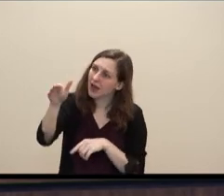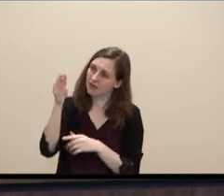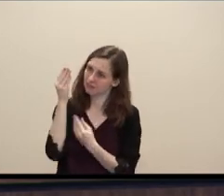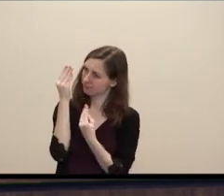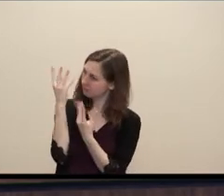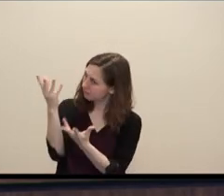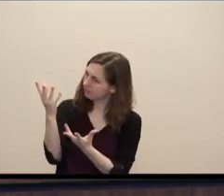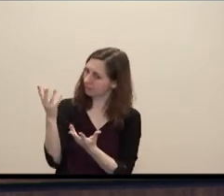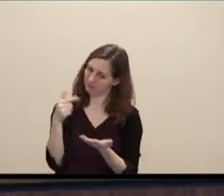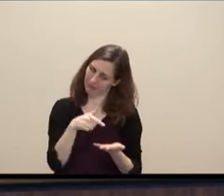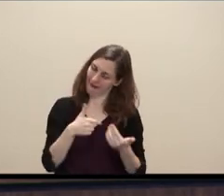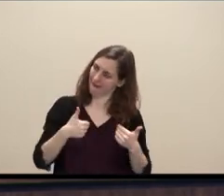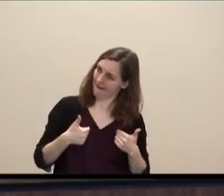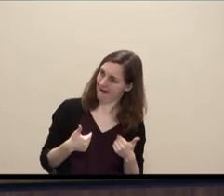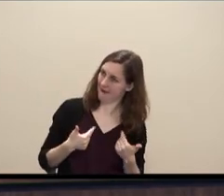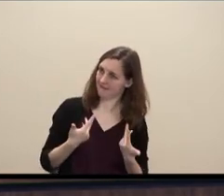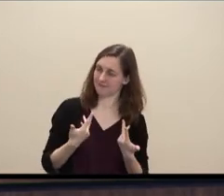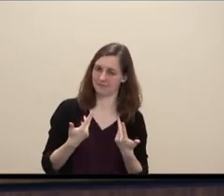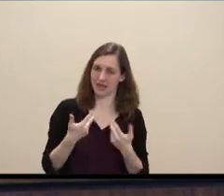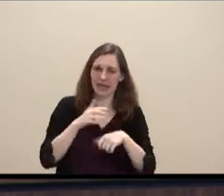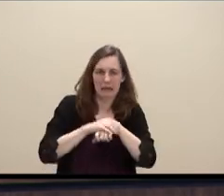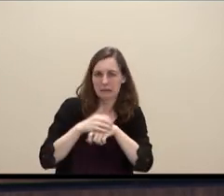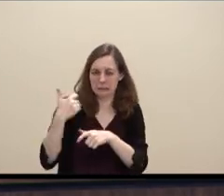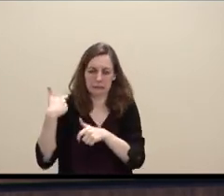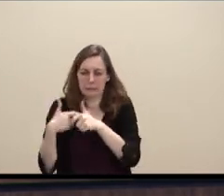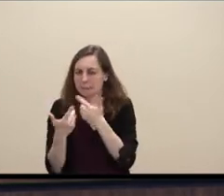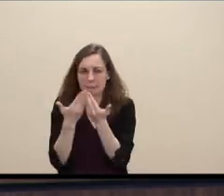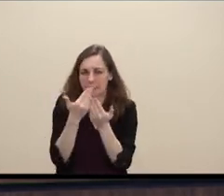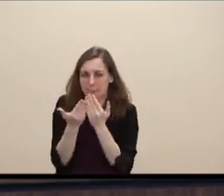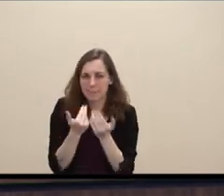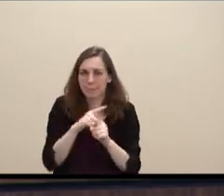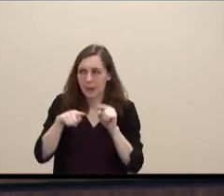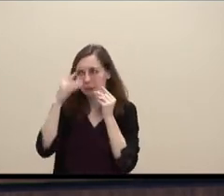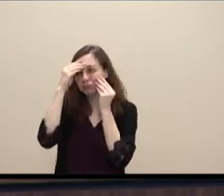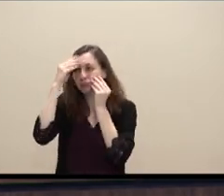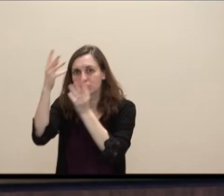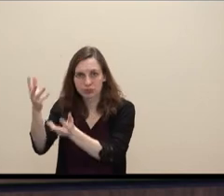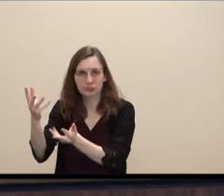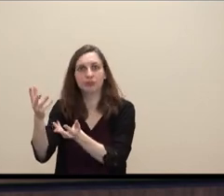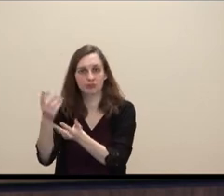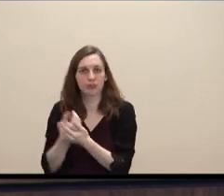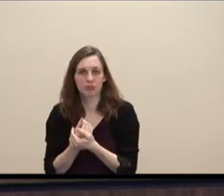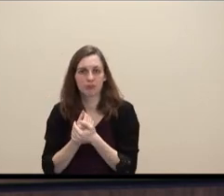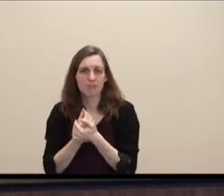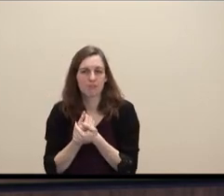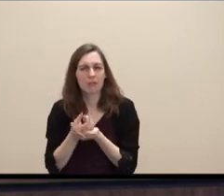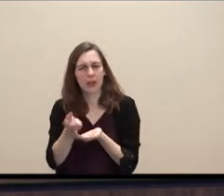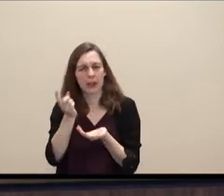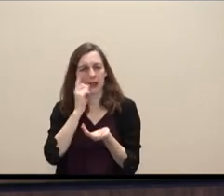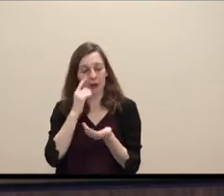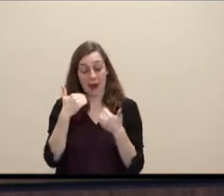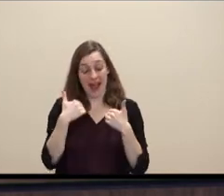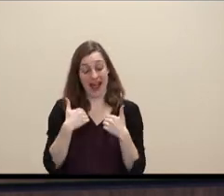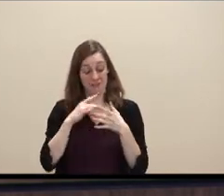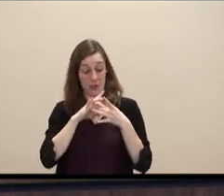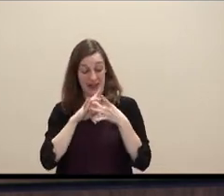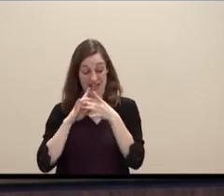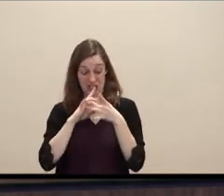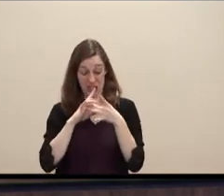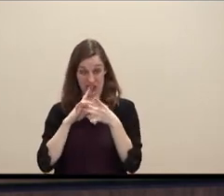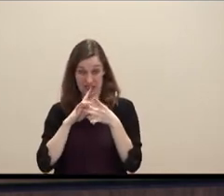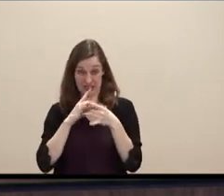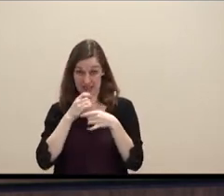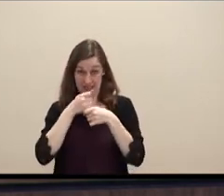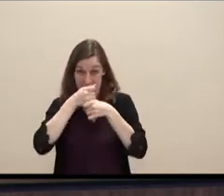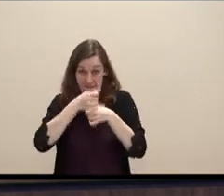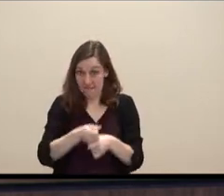aware of this, you know, whether it's in English or in Spanish. I just think that we have relationships that were developed because we had a wave